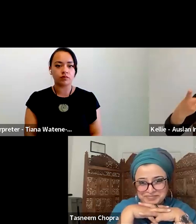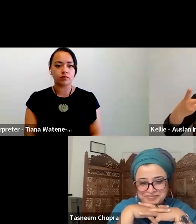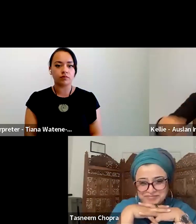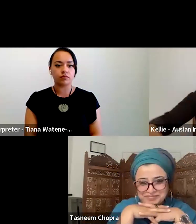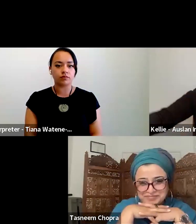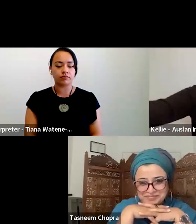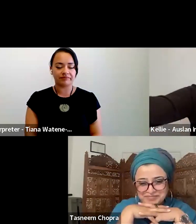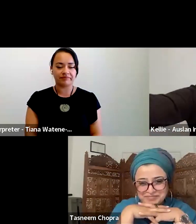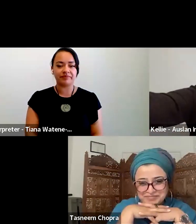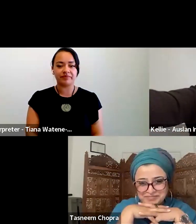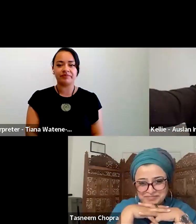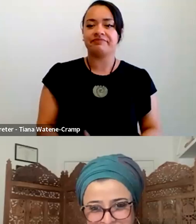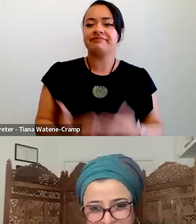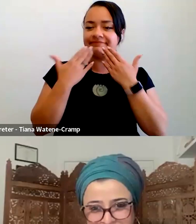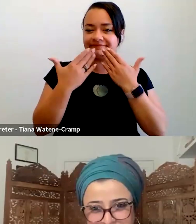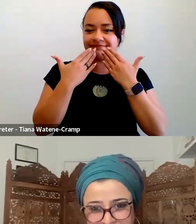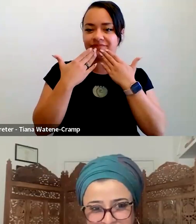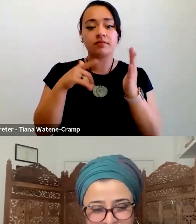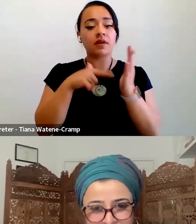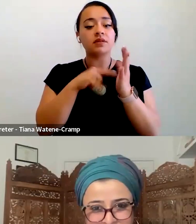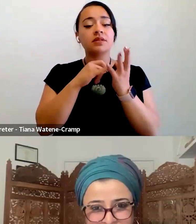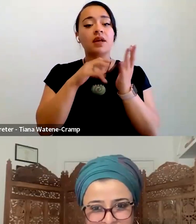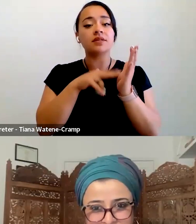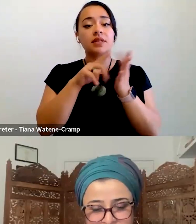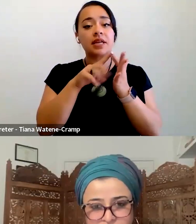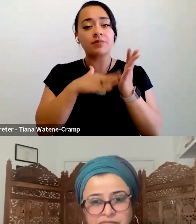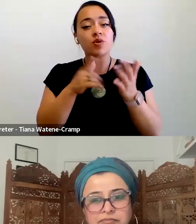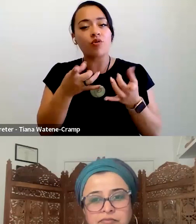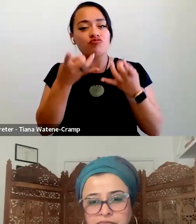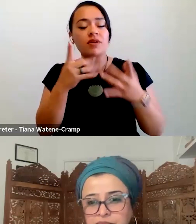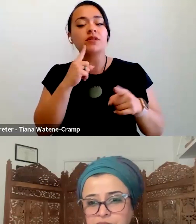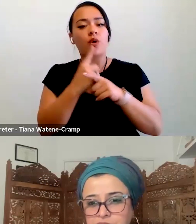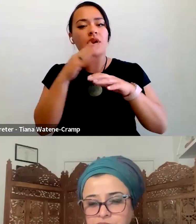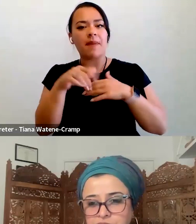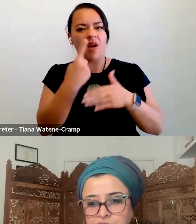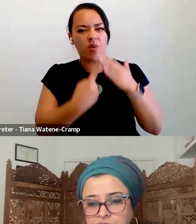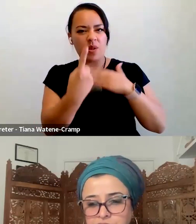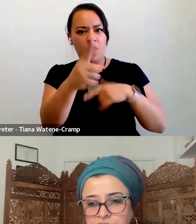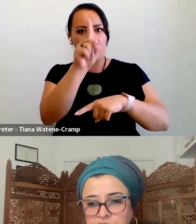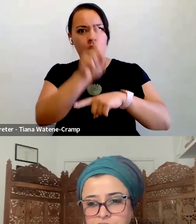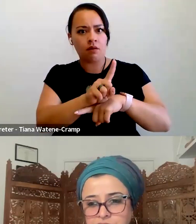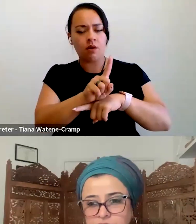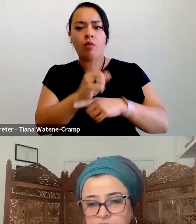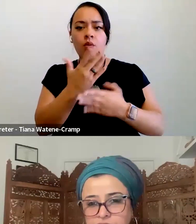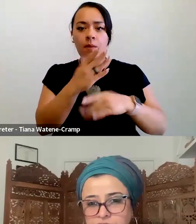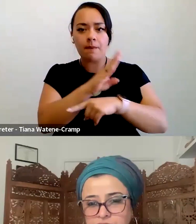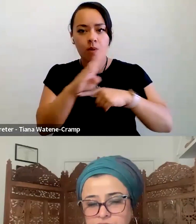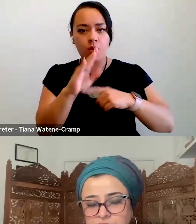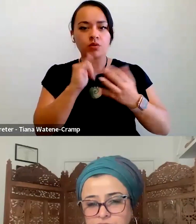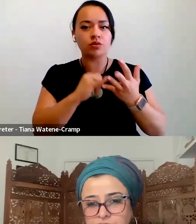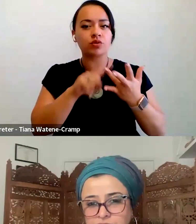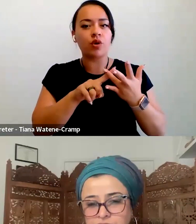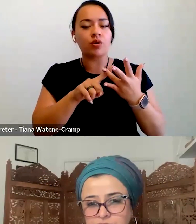And Tasneem, you've already spoken about, you know, being the only one as well on a board. So this is a